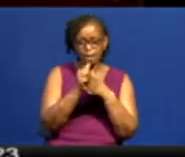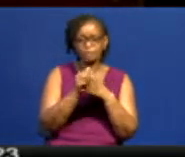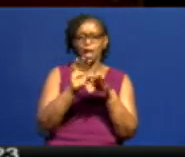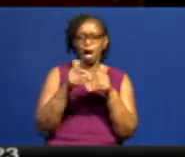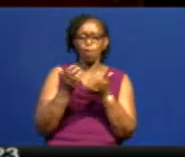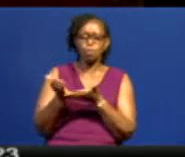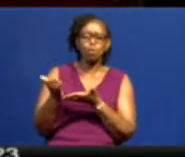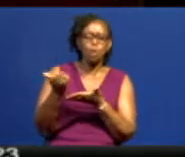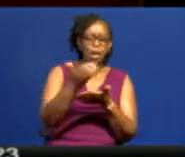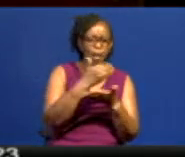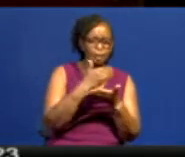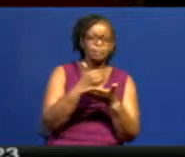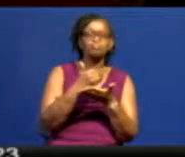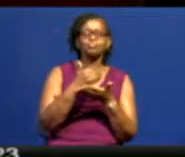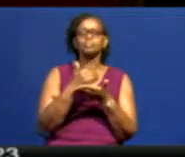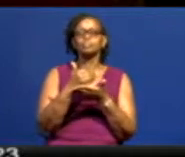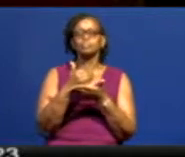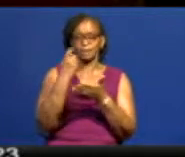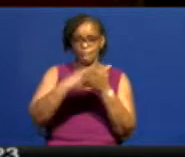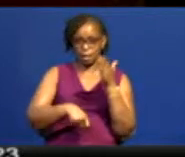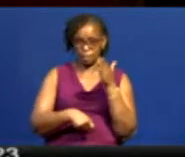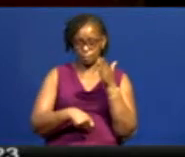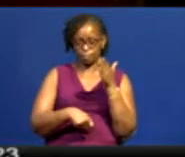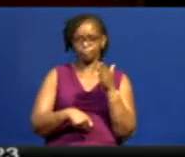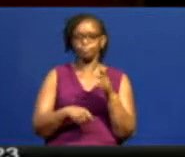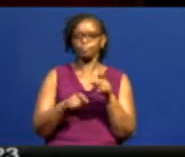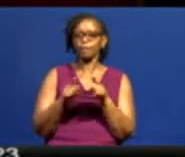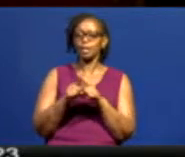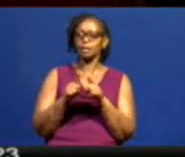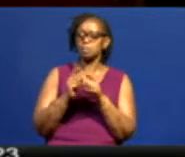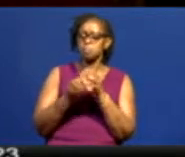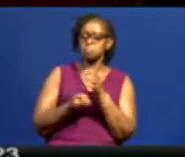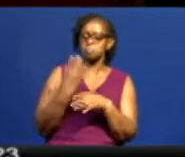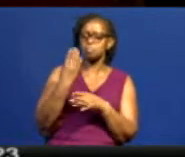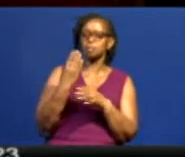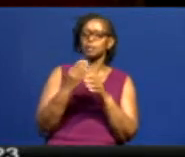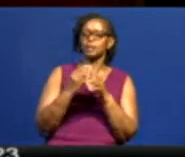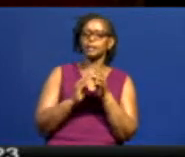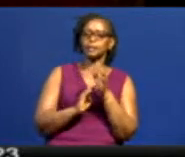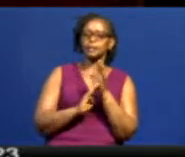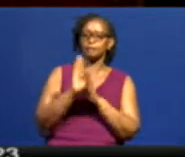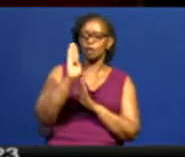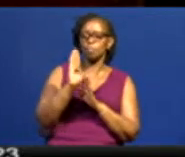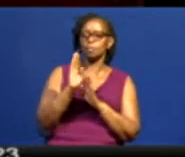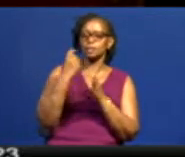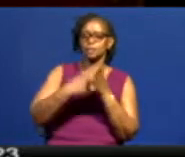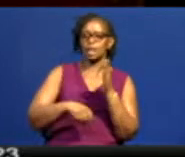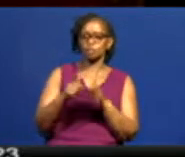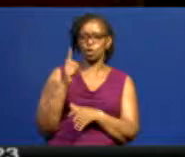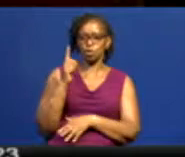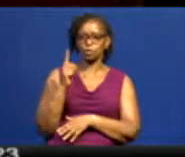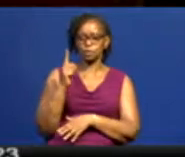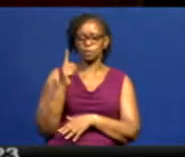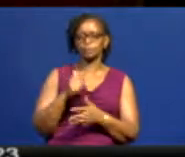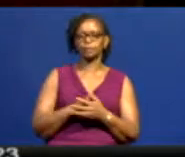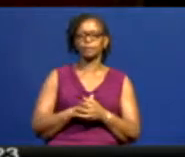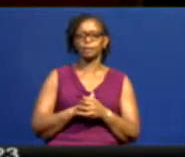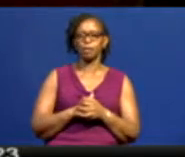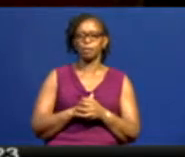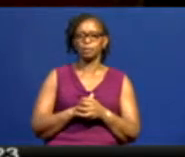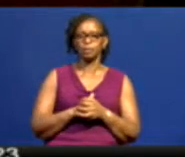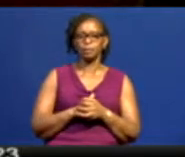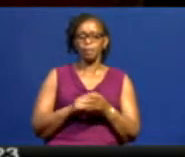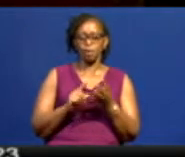taxes; 2, to provide the basis of review and development of tax laws; and 3, provide guidelines to stakeholders, including investors, on tax policy matters;